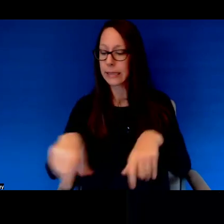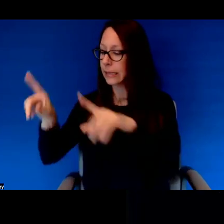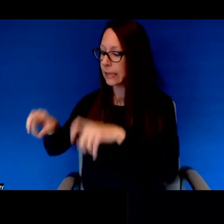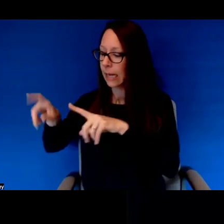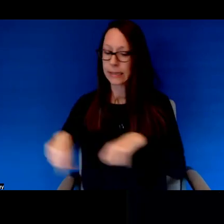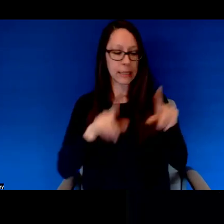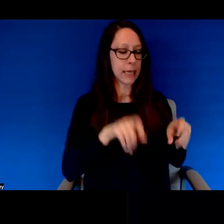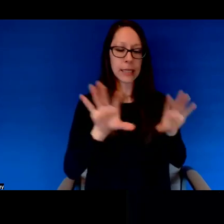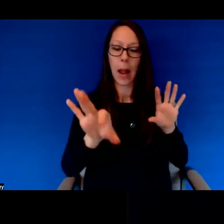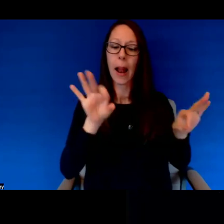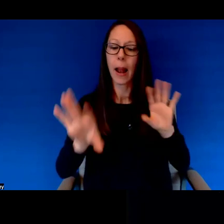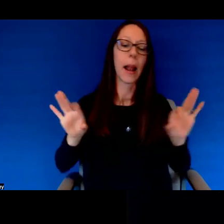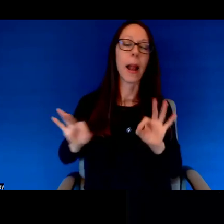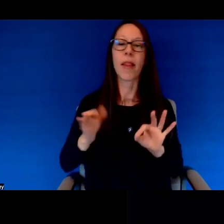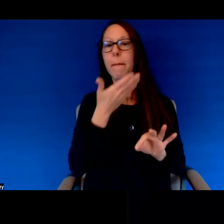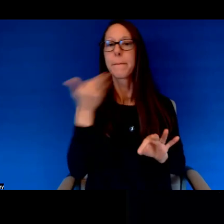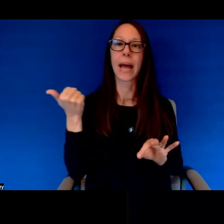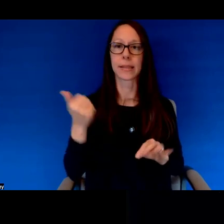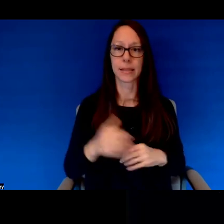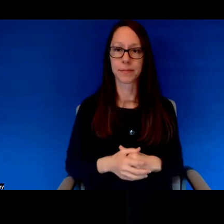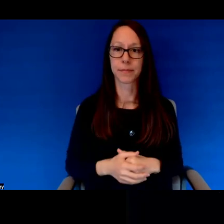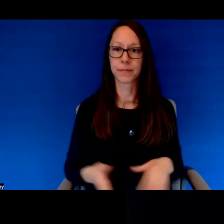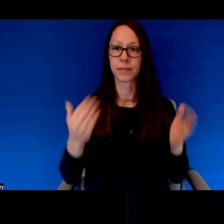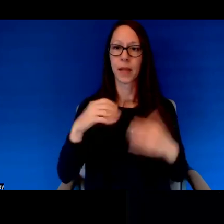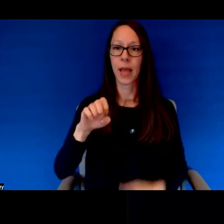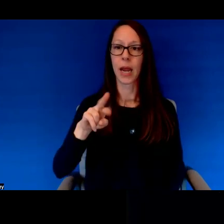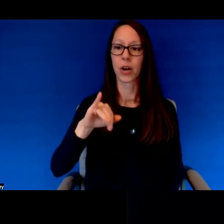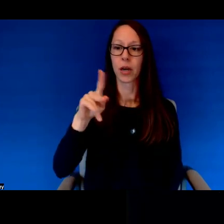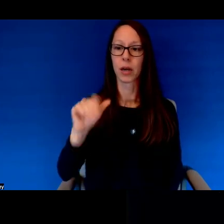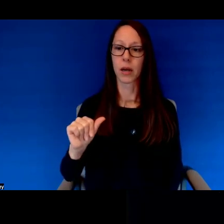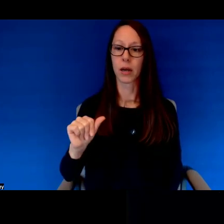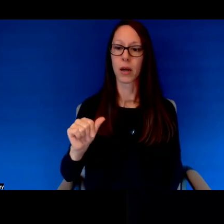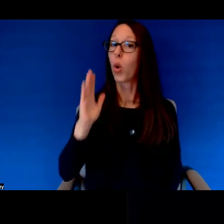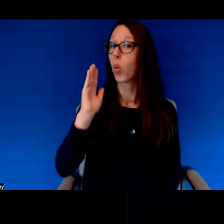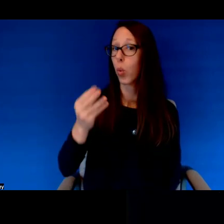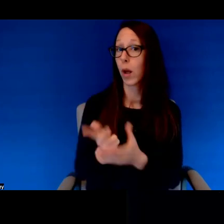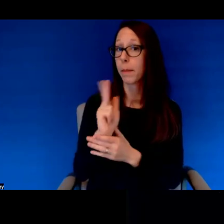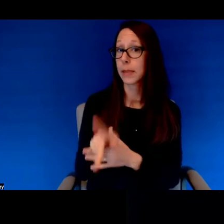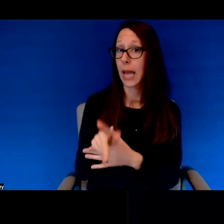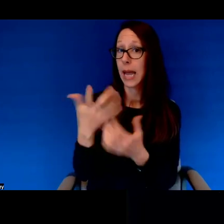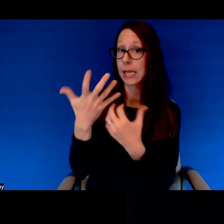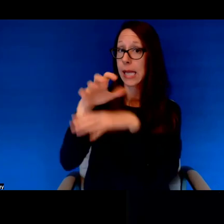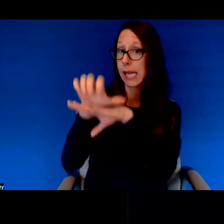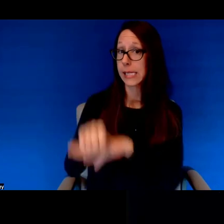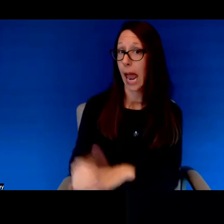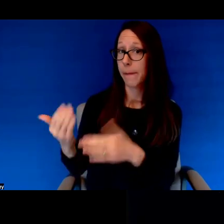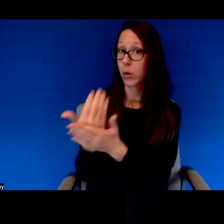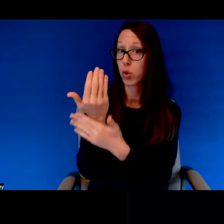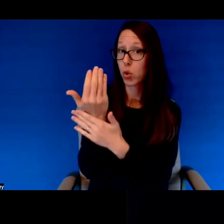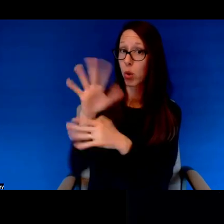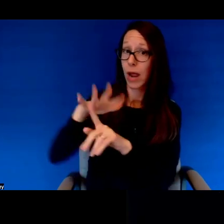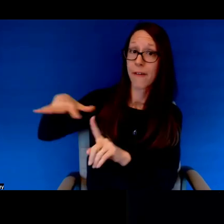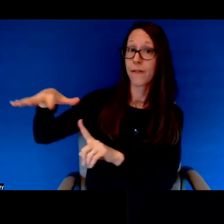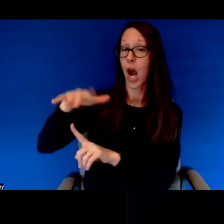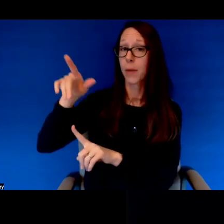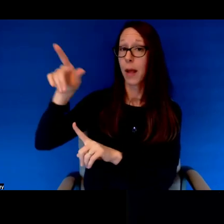of these worlds. Cool. Got a question from Erica. Will plants adapt to the new environment on the moon, or can we modify the plants